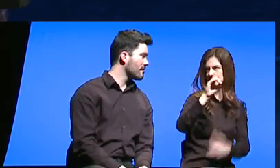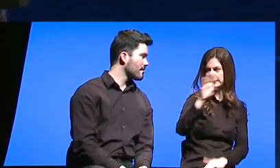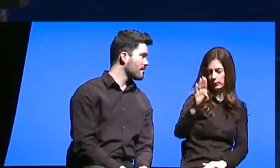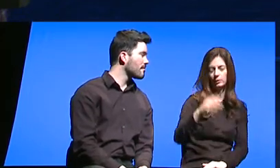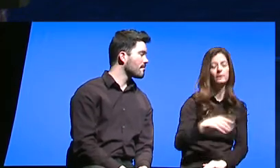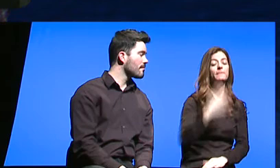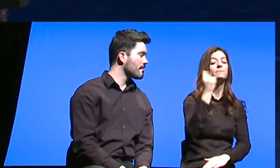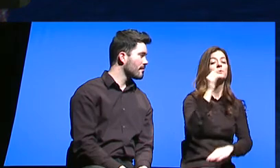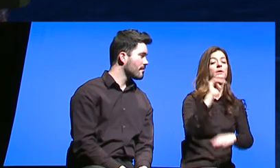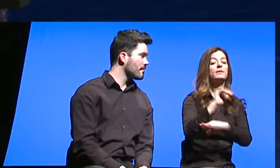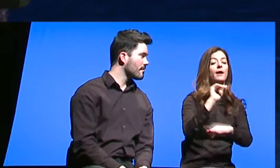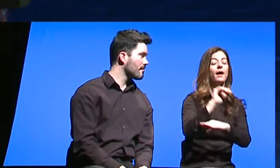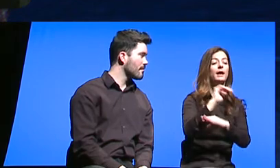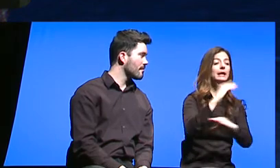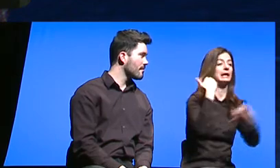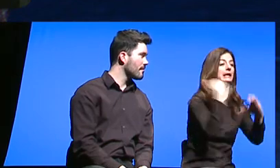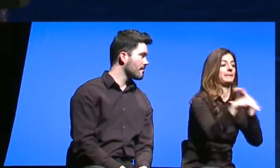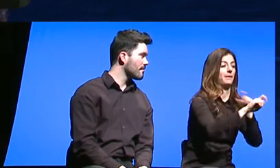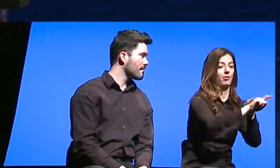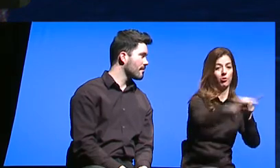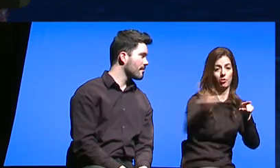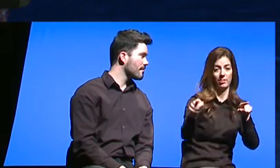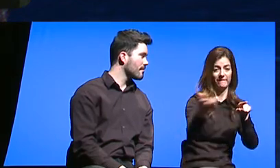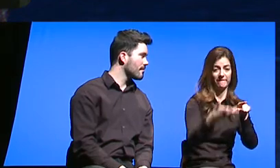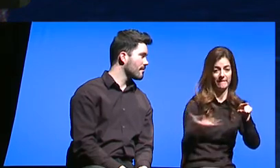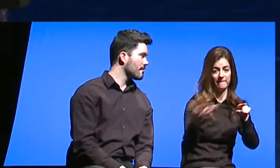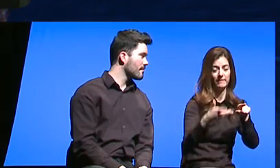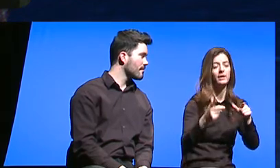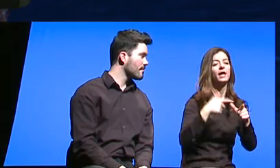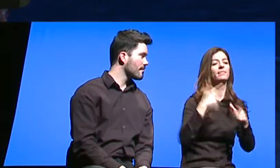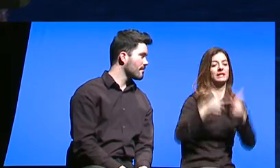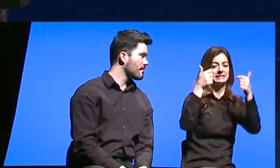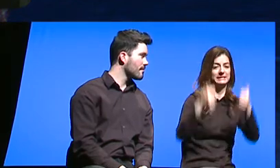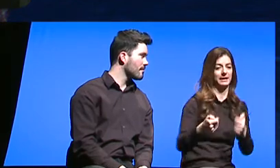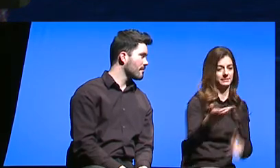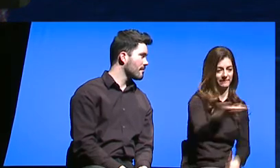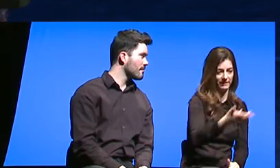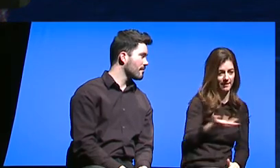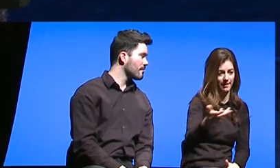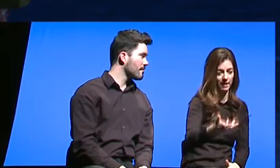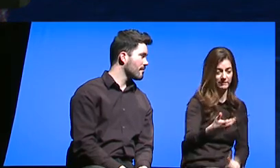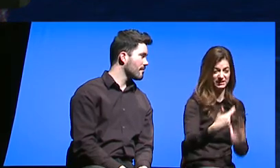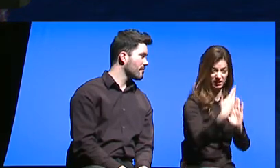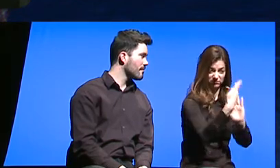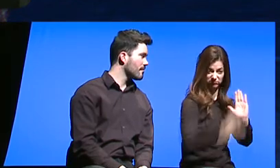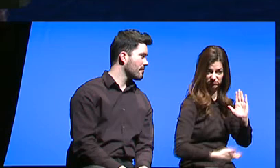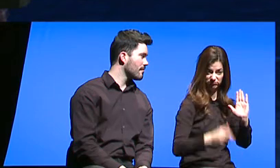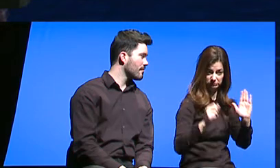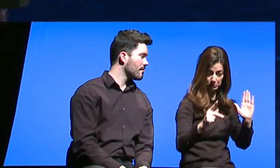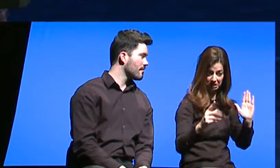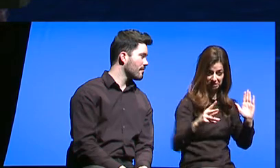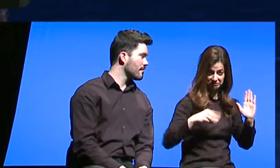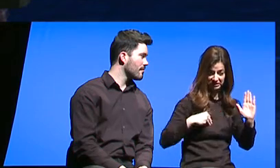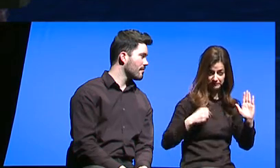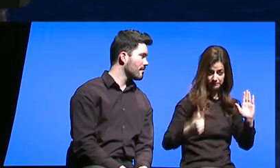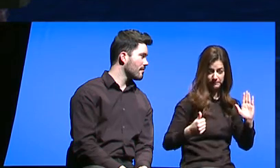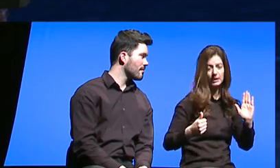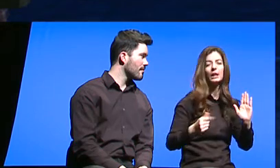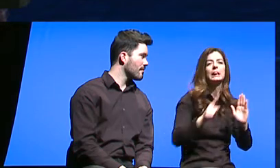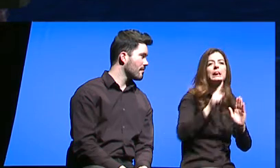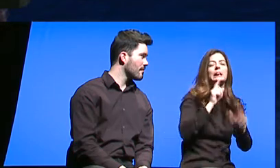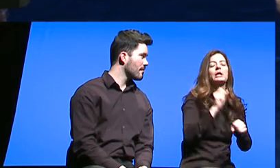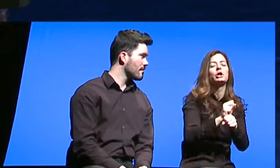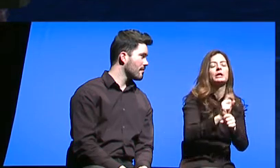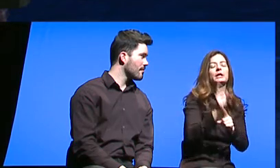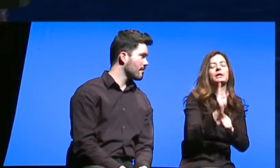emailed everyone, and then I texted them, and I said, you know, here's what we've got. Is this okay? Please let me know. And literally within 10 minutes, every person